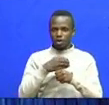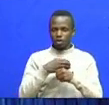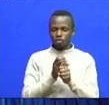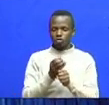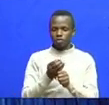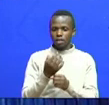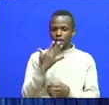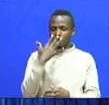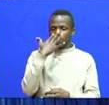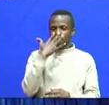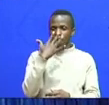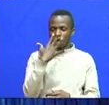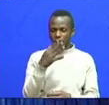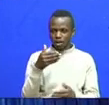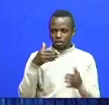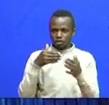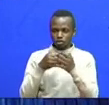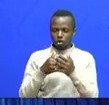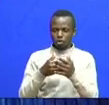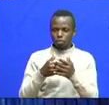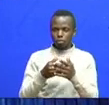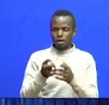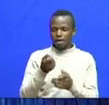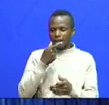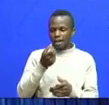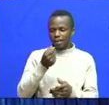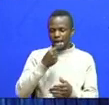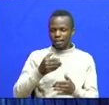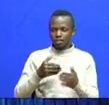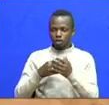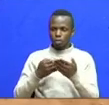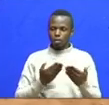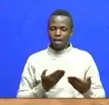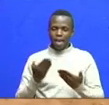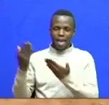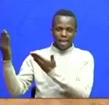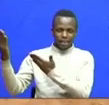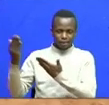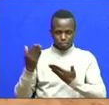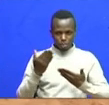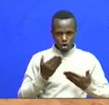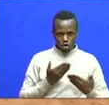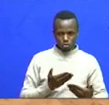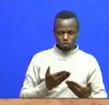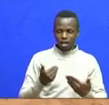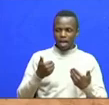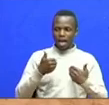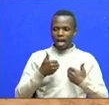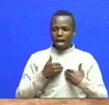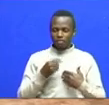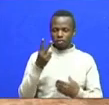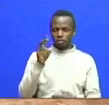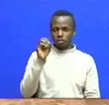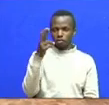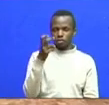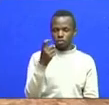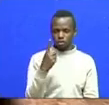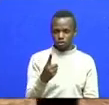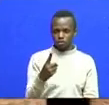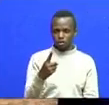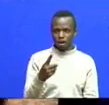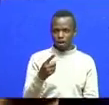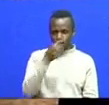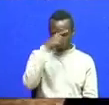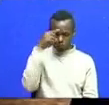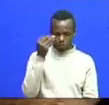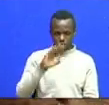flowers, palm oil and nuts. The country's dominance in horticultural sector had a setback in 2021 due to the